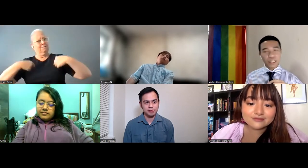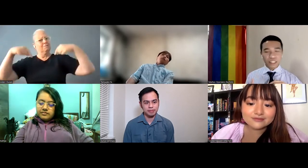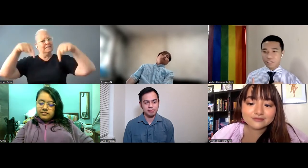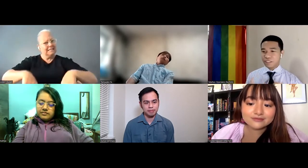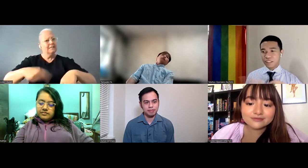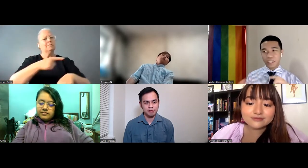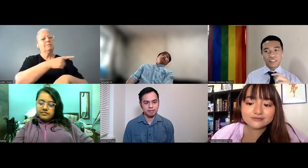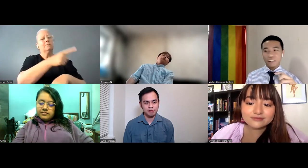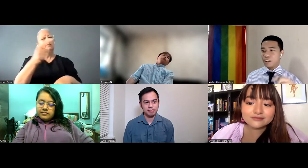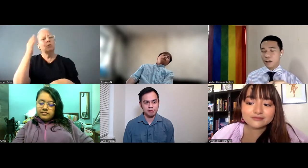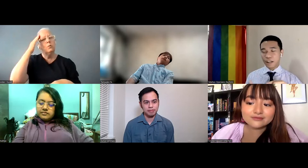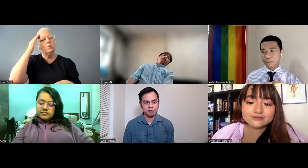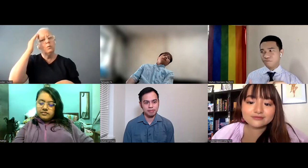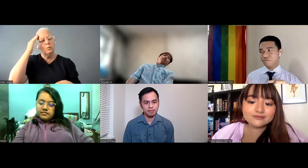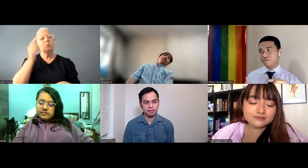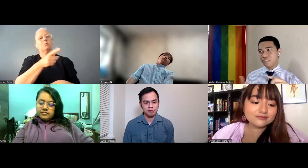treated as like